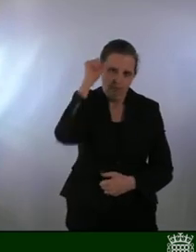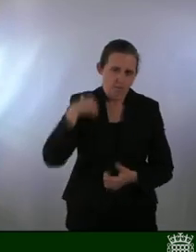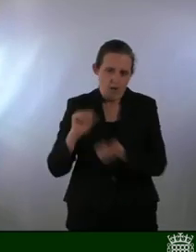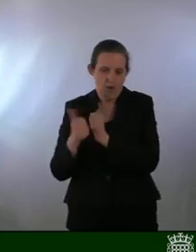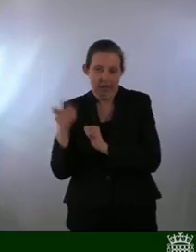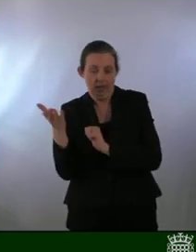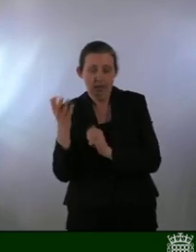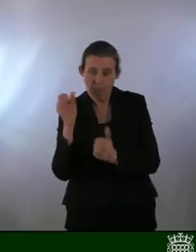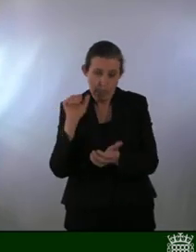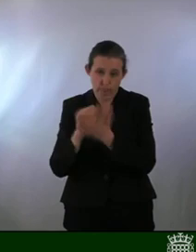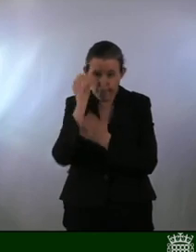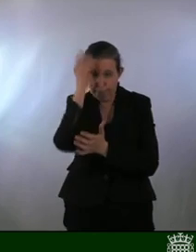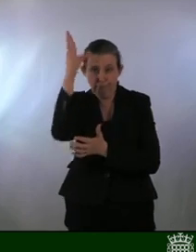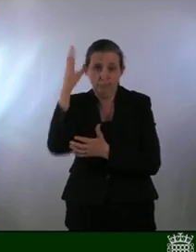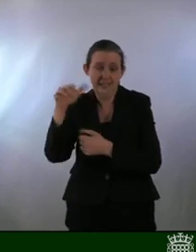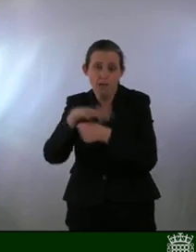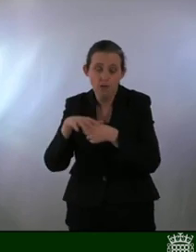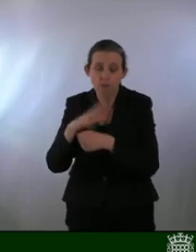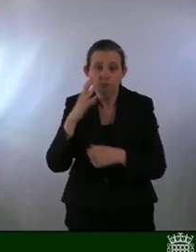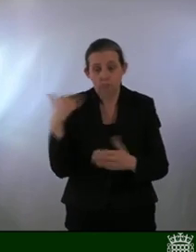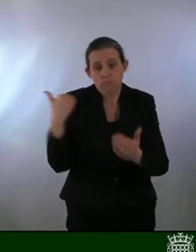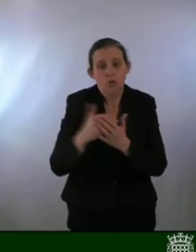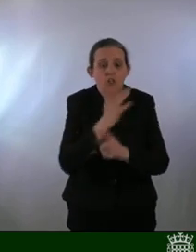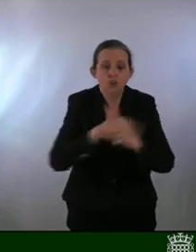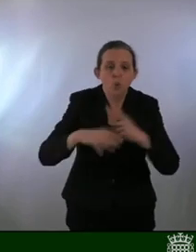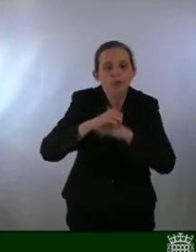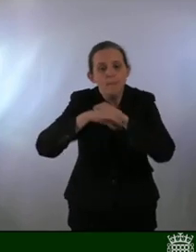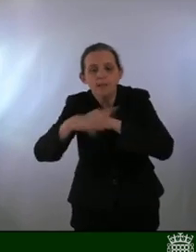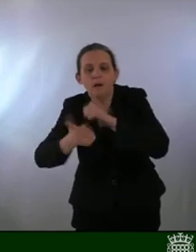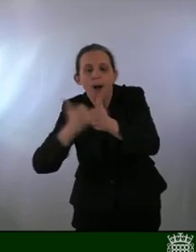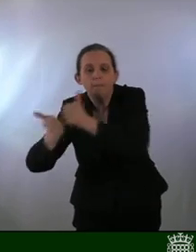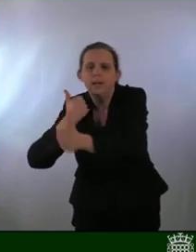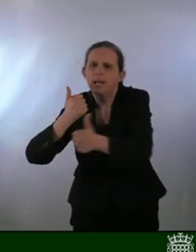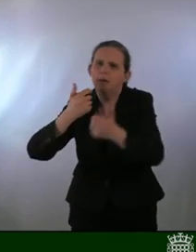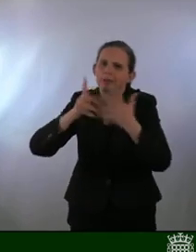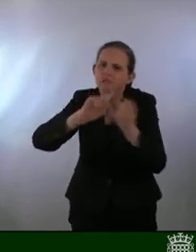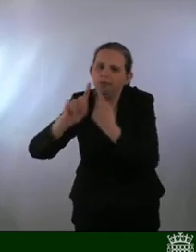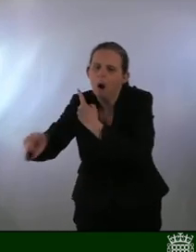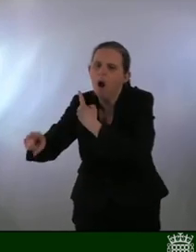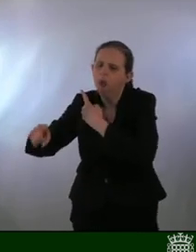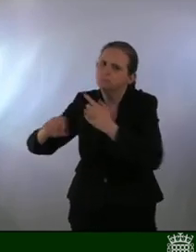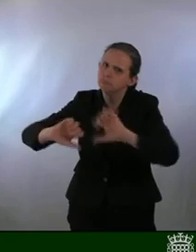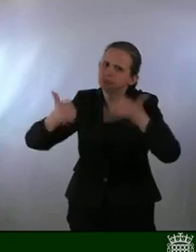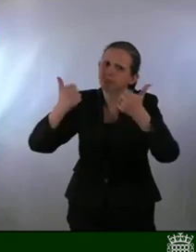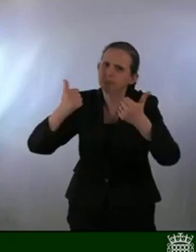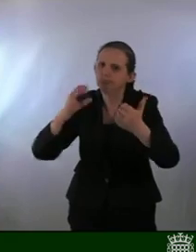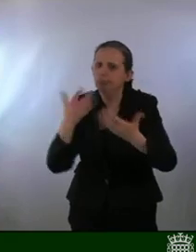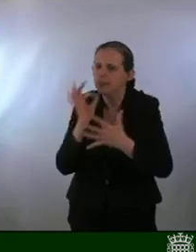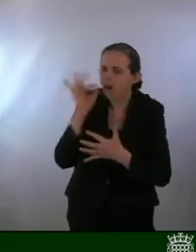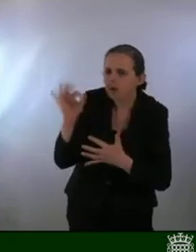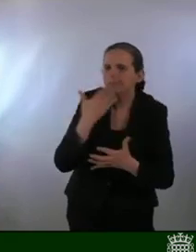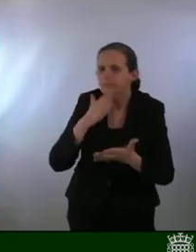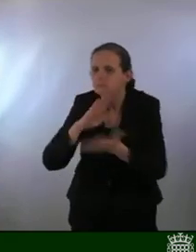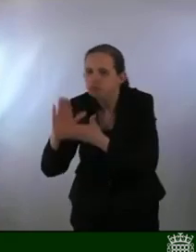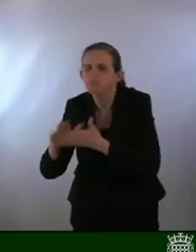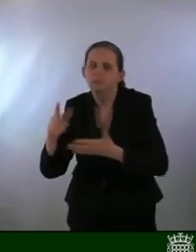is that so far the social media companies have acted with great responsibility in this area and responded to all of the asks that we've had of them. Chris